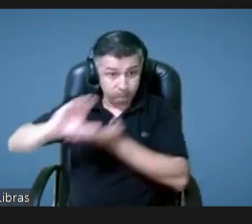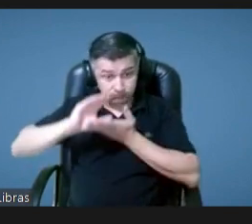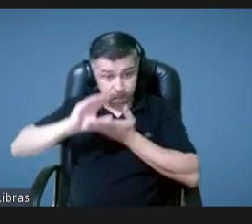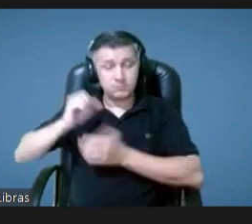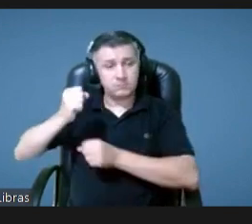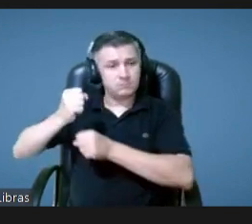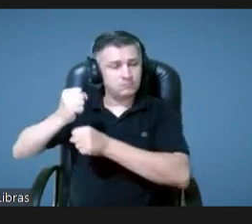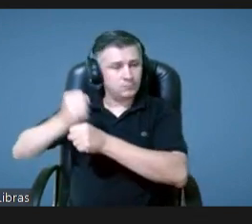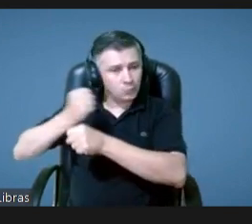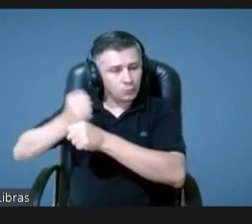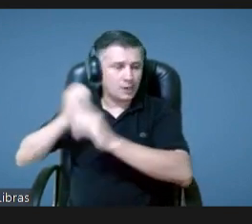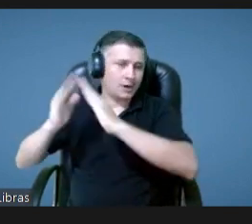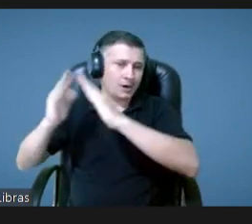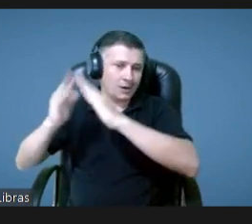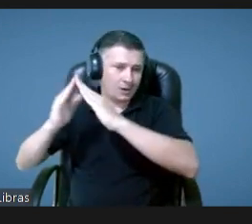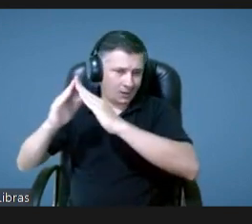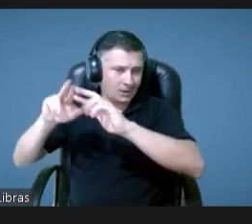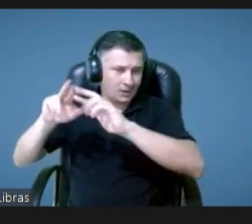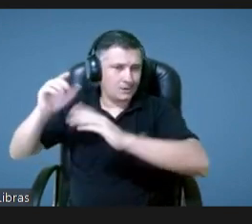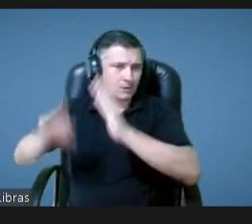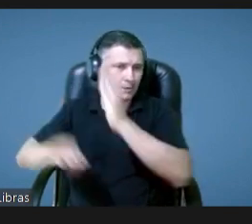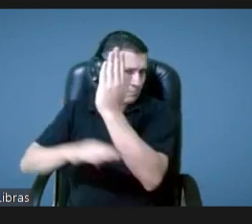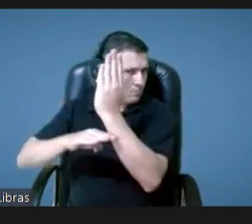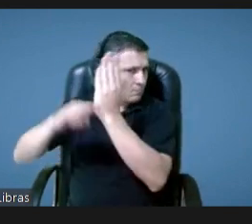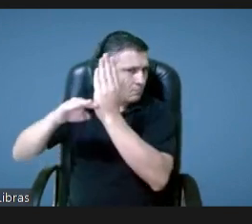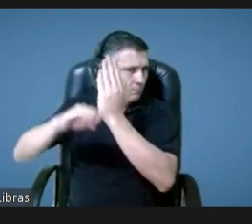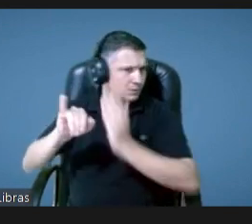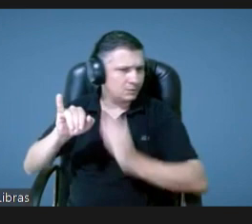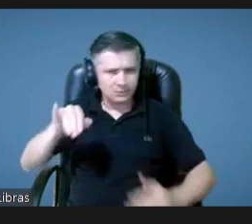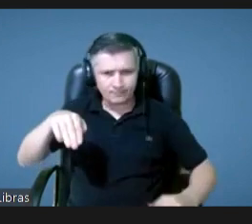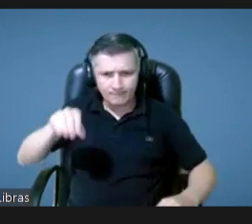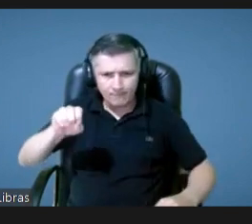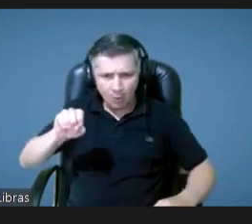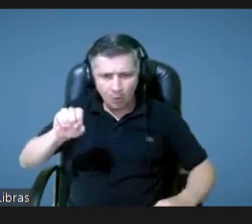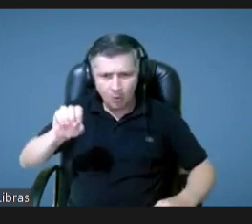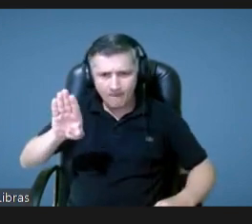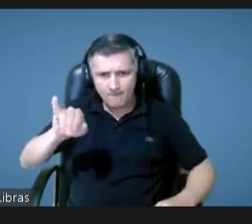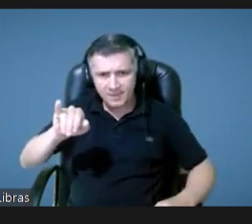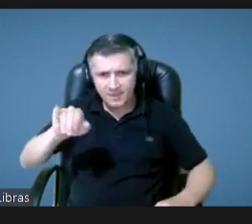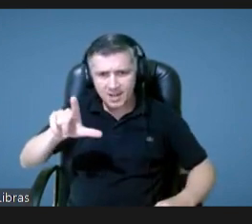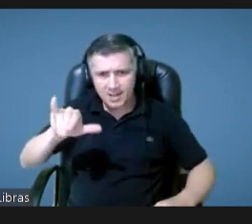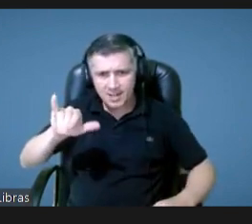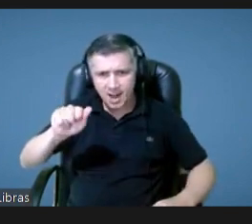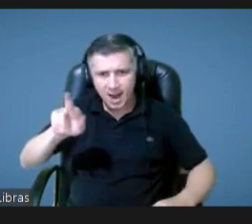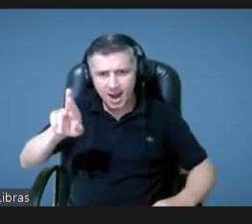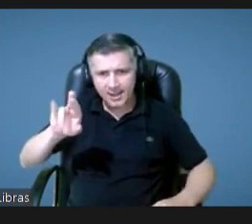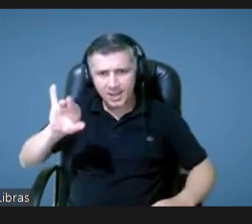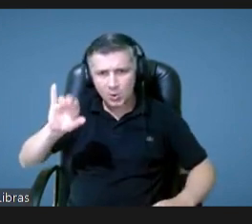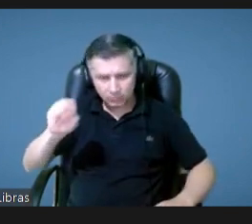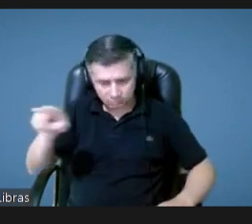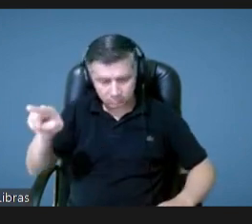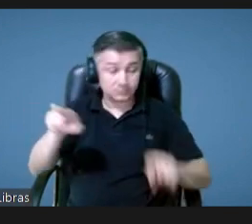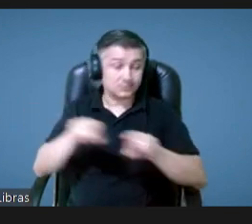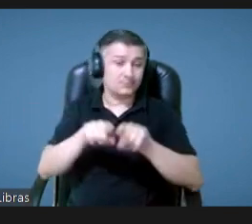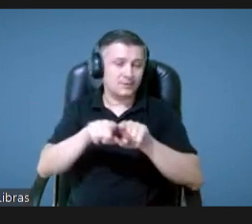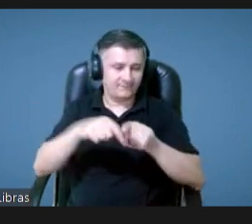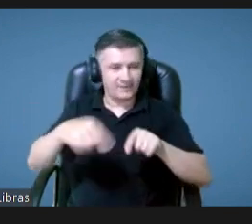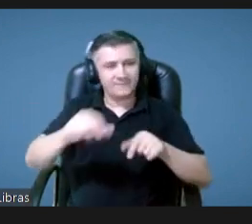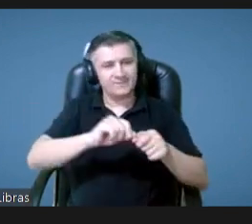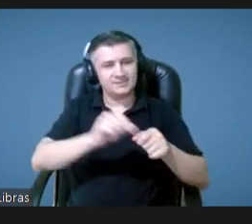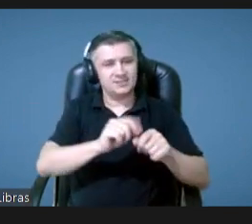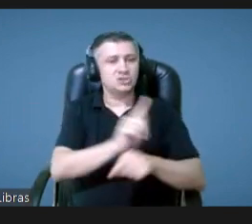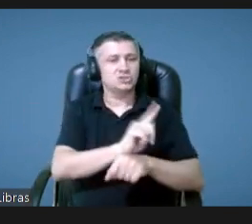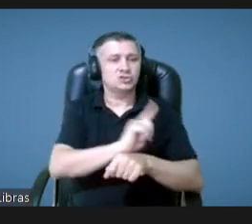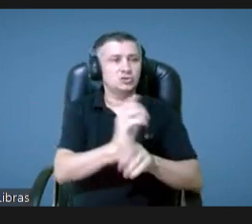the world as regards real estate funds, and this is just beginning in Brazil. So we are working on that